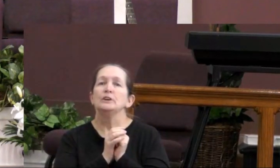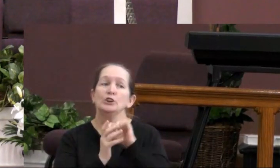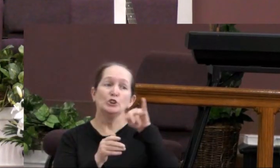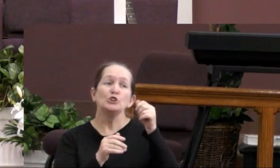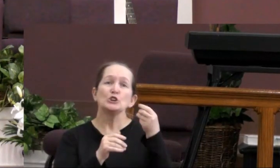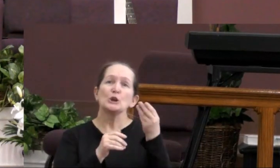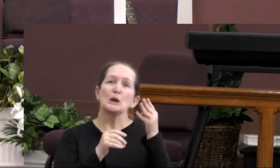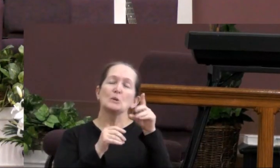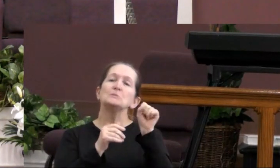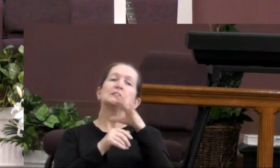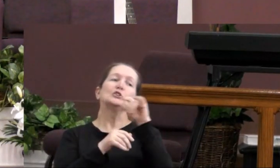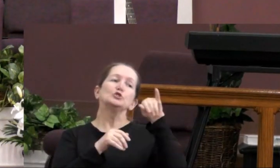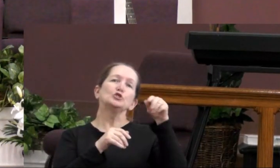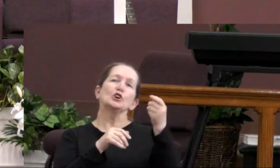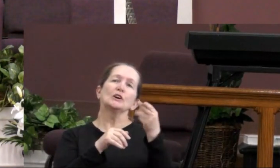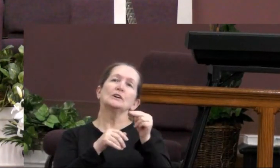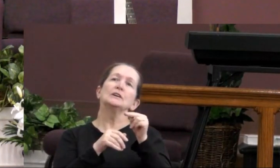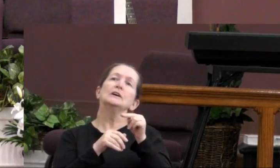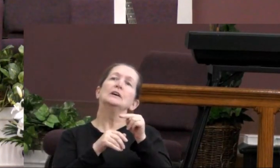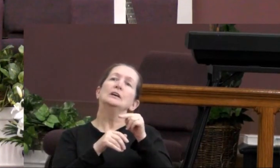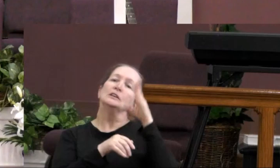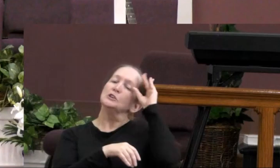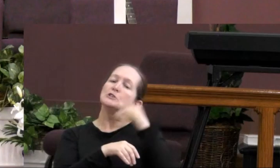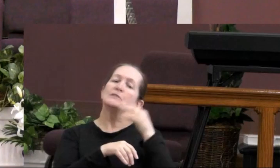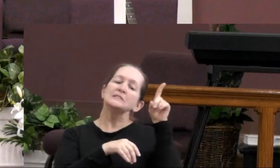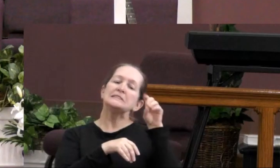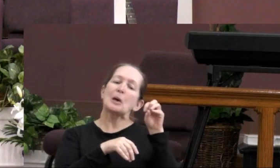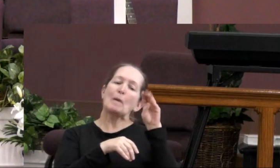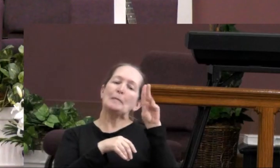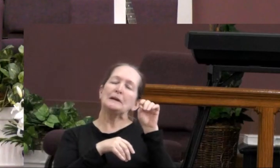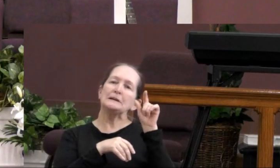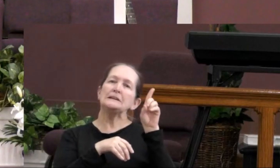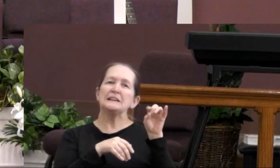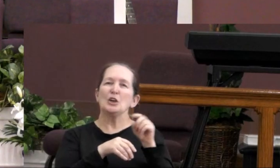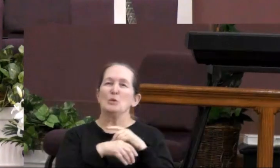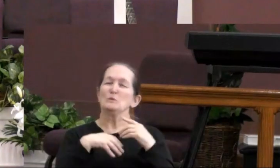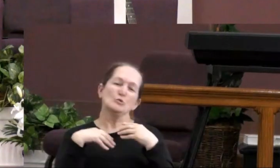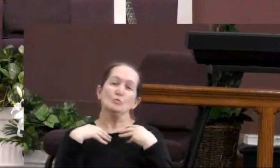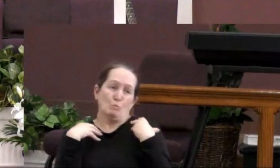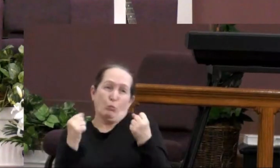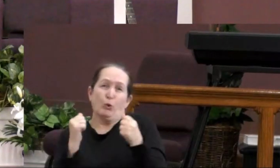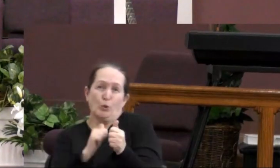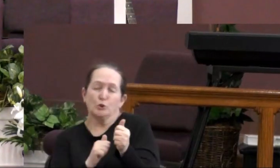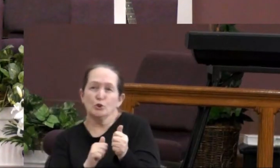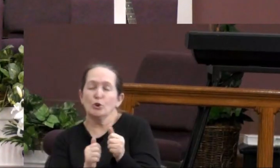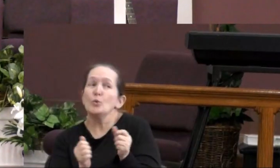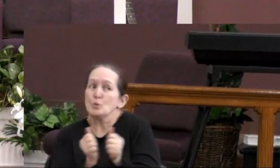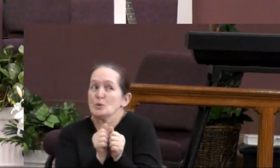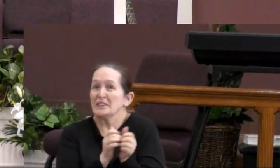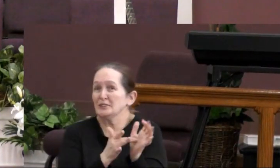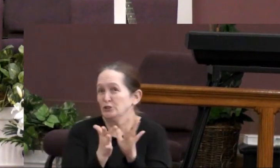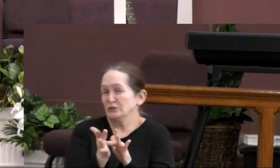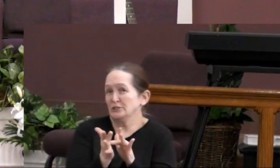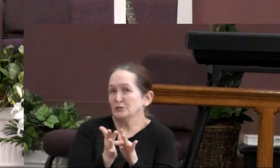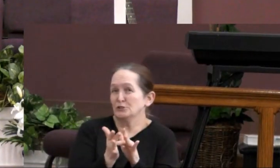James and John, the sons of Zebedee, got a little bolder with Jesus